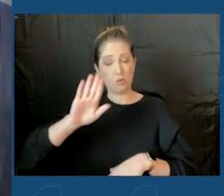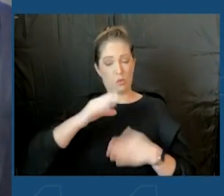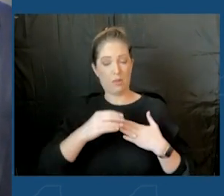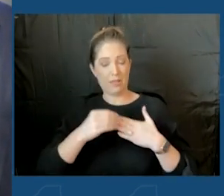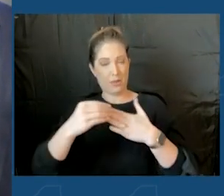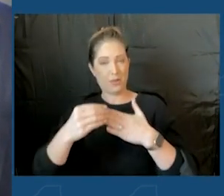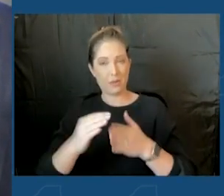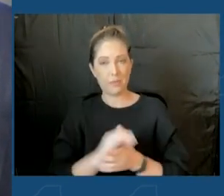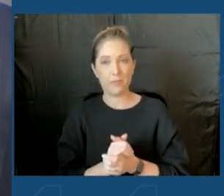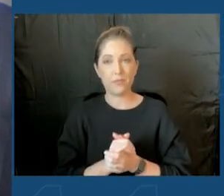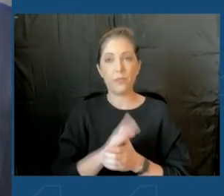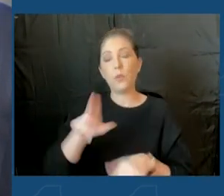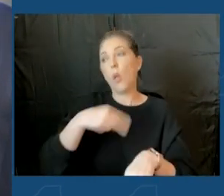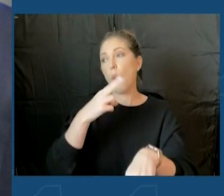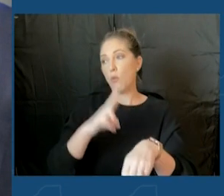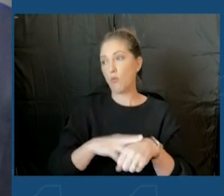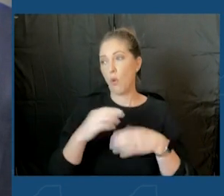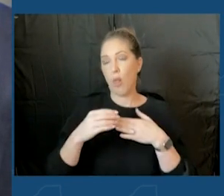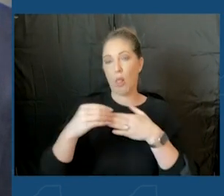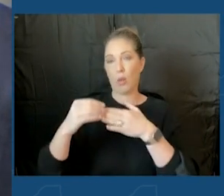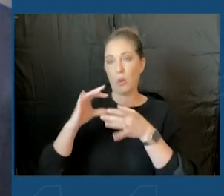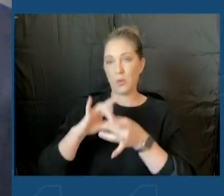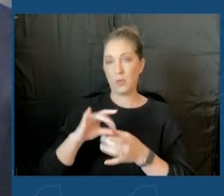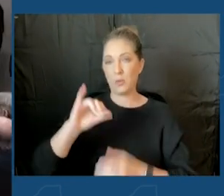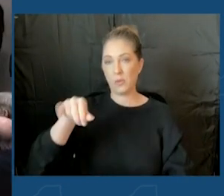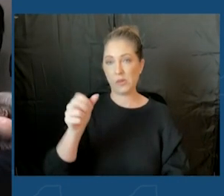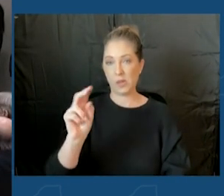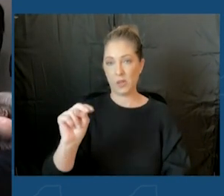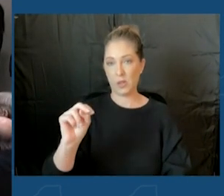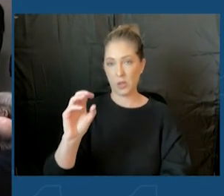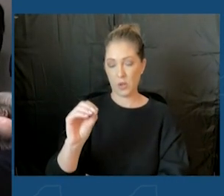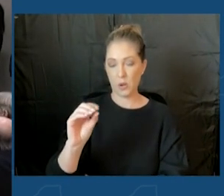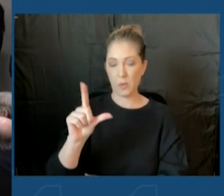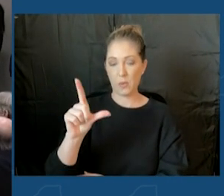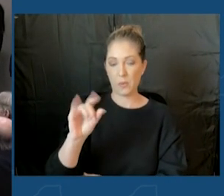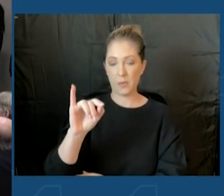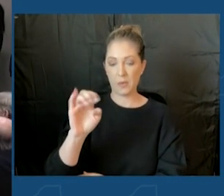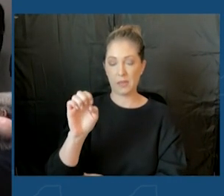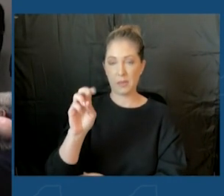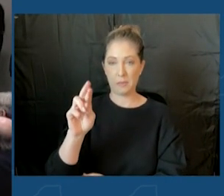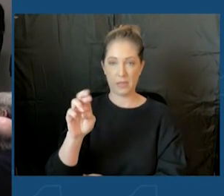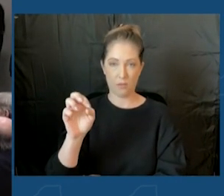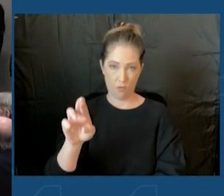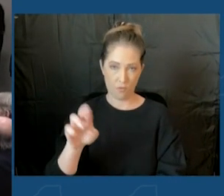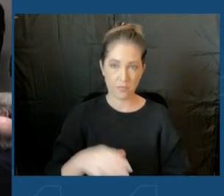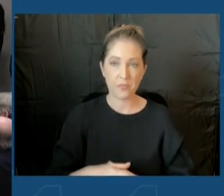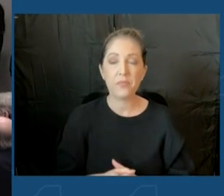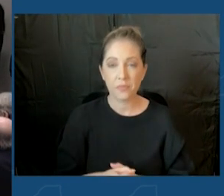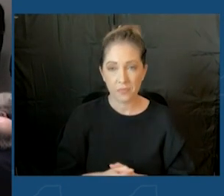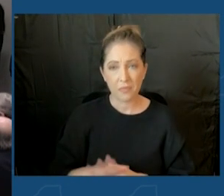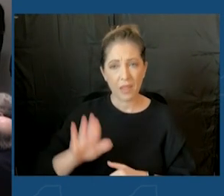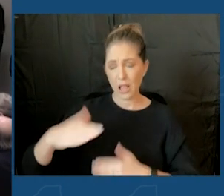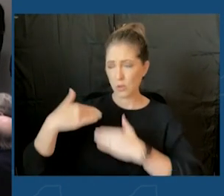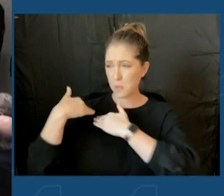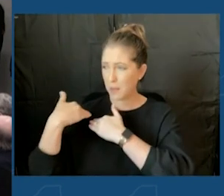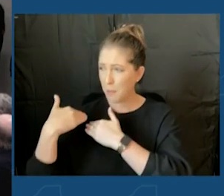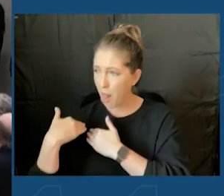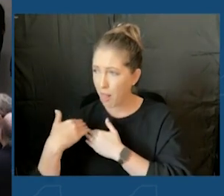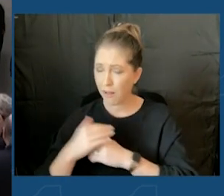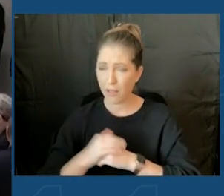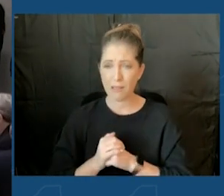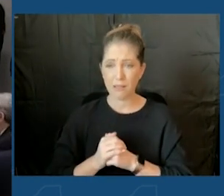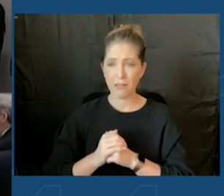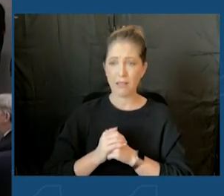Jano Lieber, who I am in awe of every single day. You know, the responsibility that he has and the way he approaches